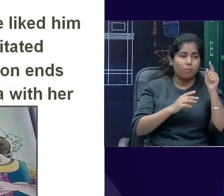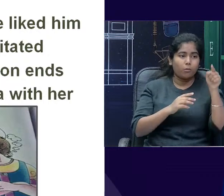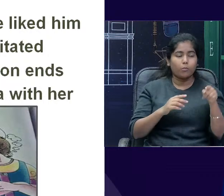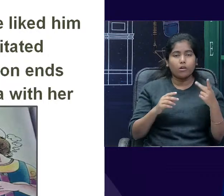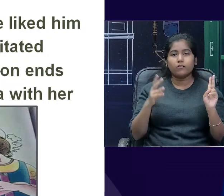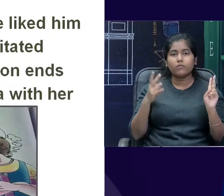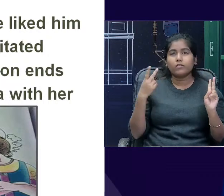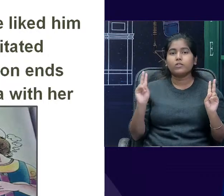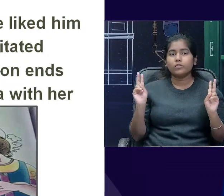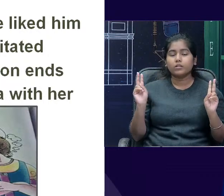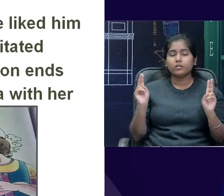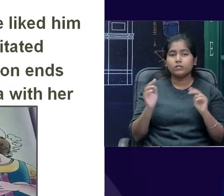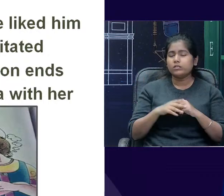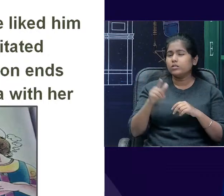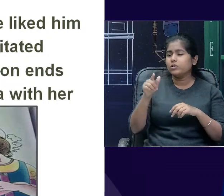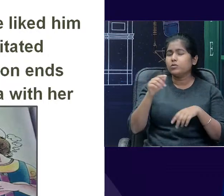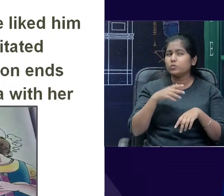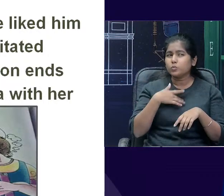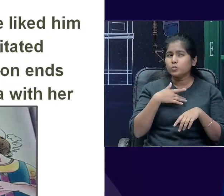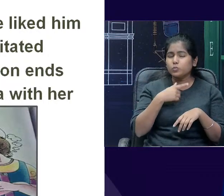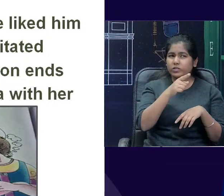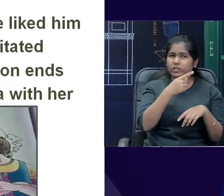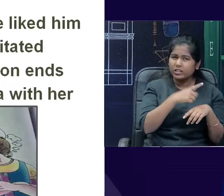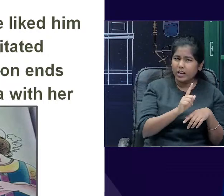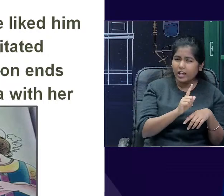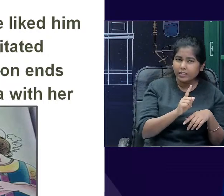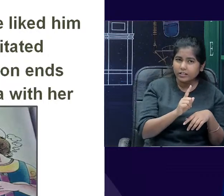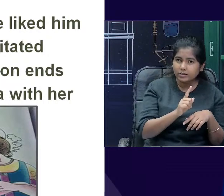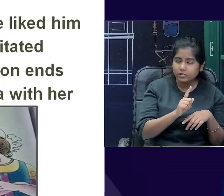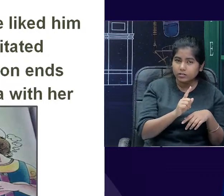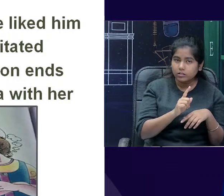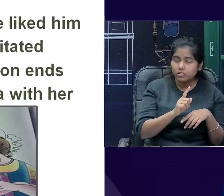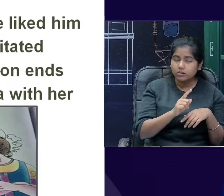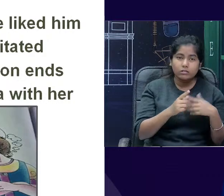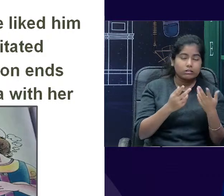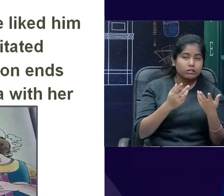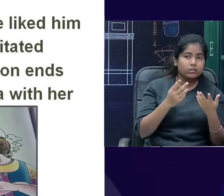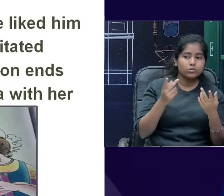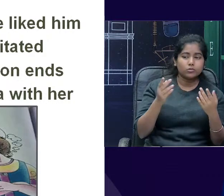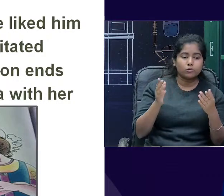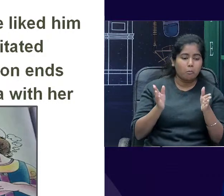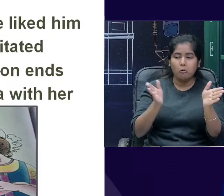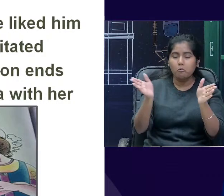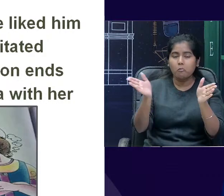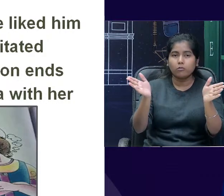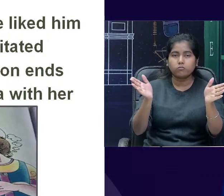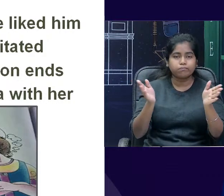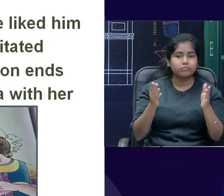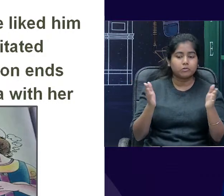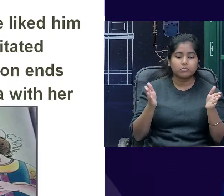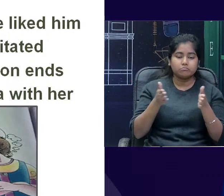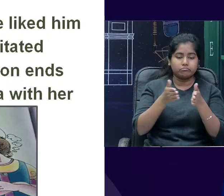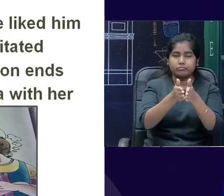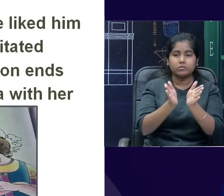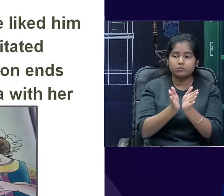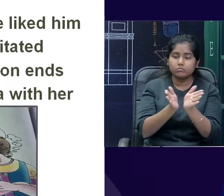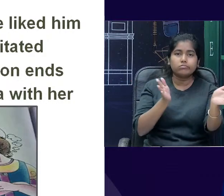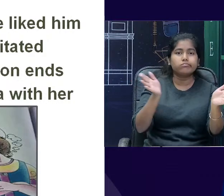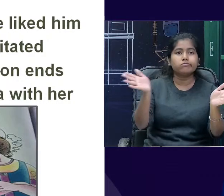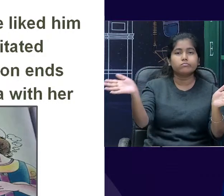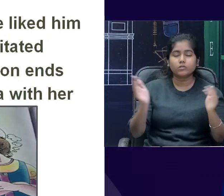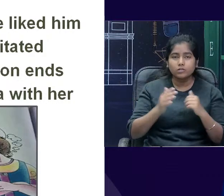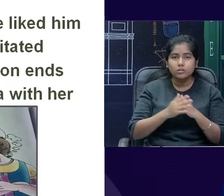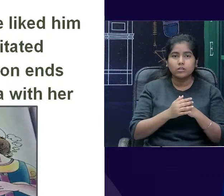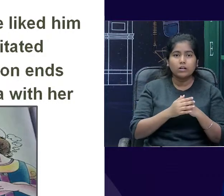they are moving in different directions, or Maya one day will realize that maybe she was wrong and she could listen